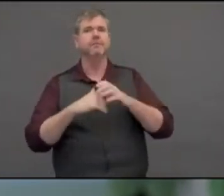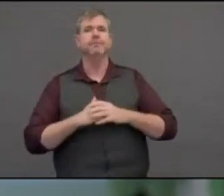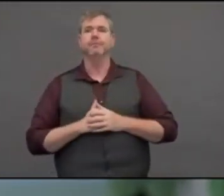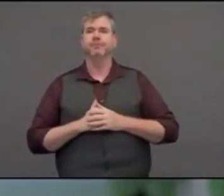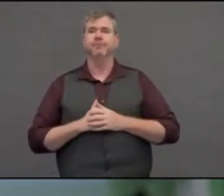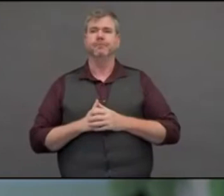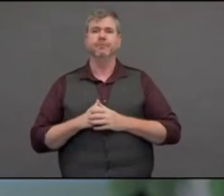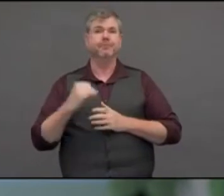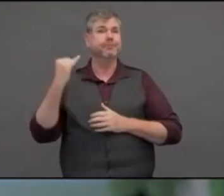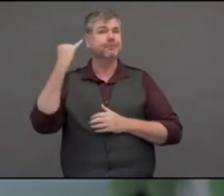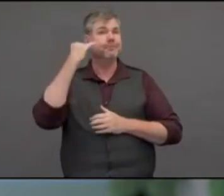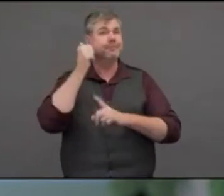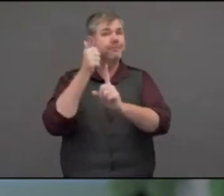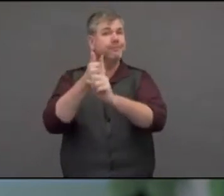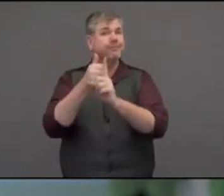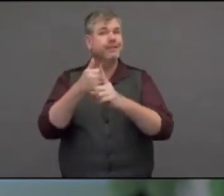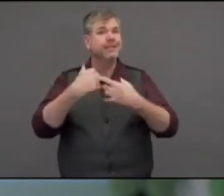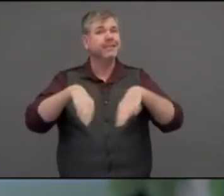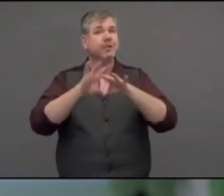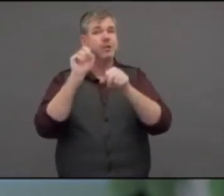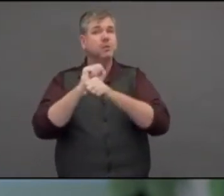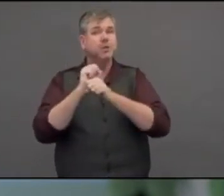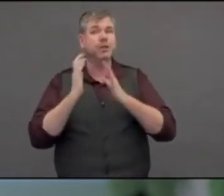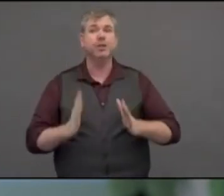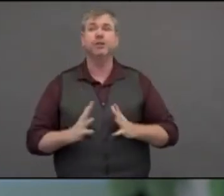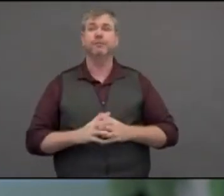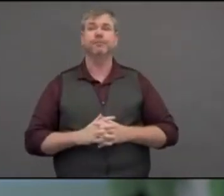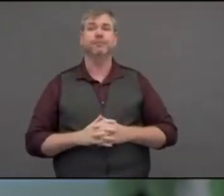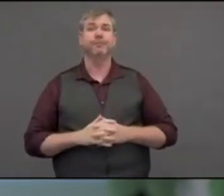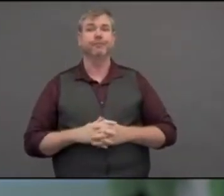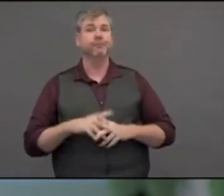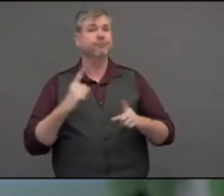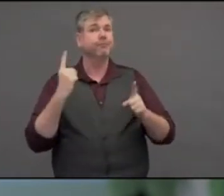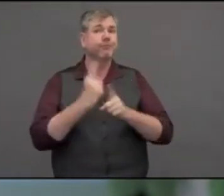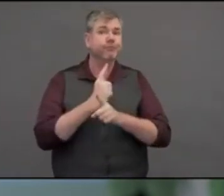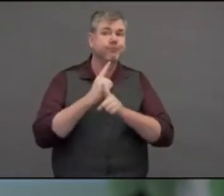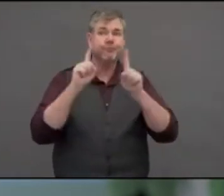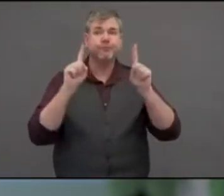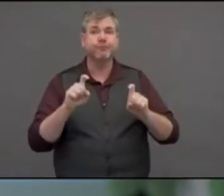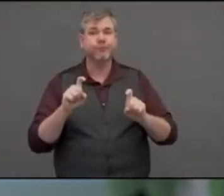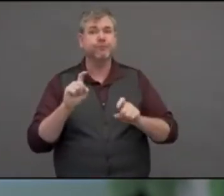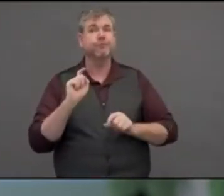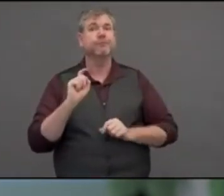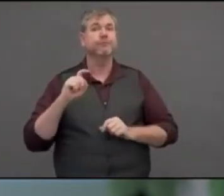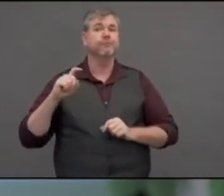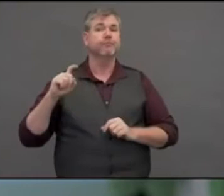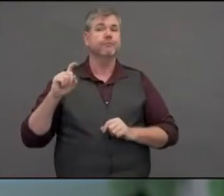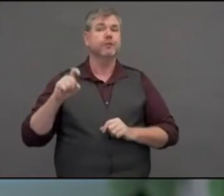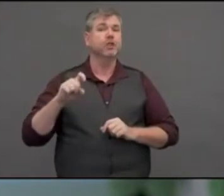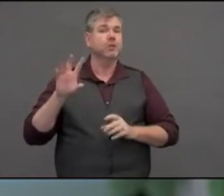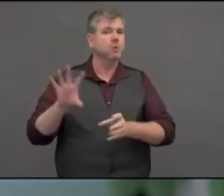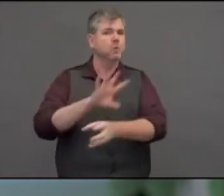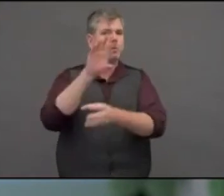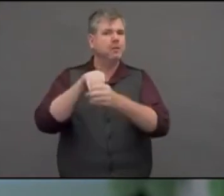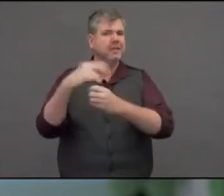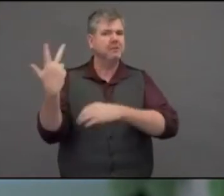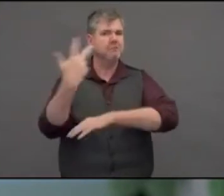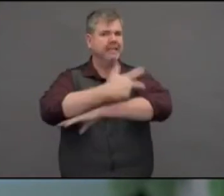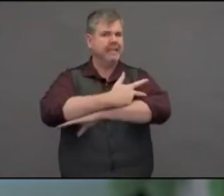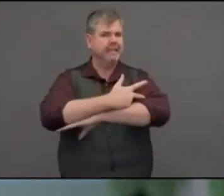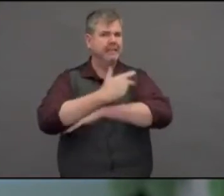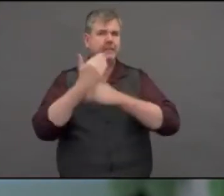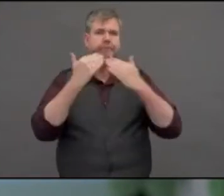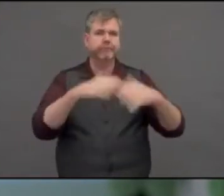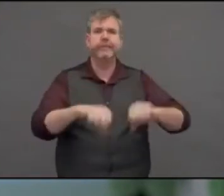surveillance testing on the periodic basis, that means within 3 business days. And then also a requirement that results